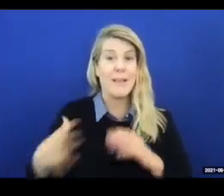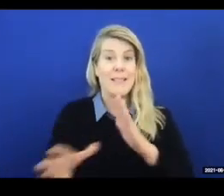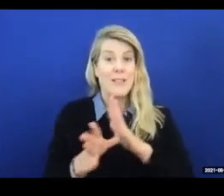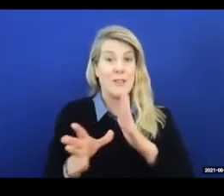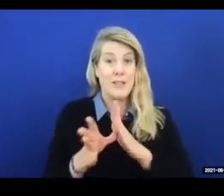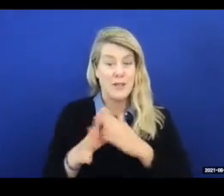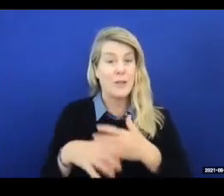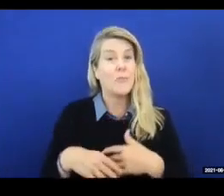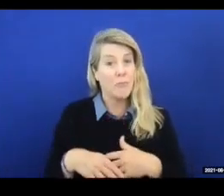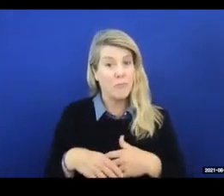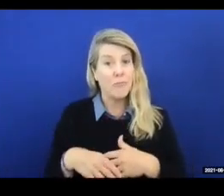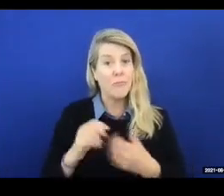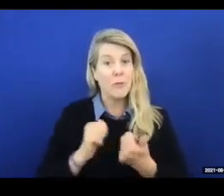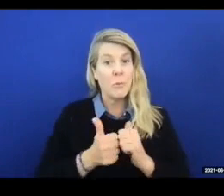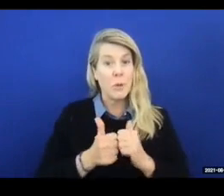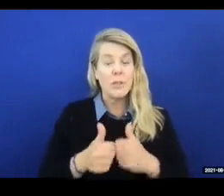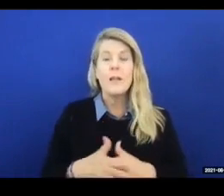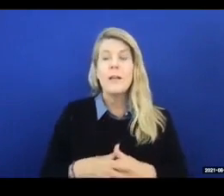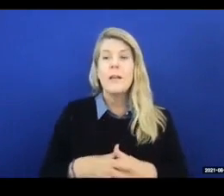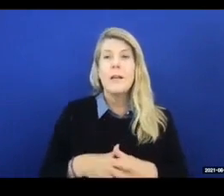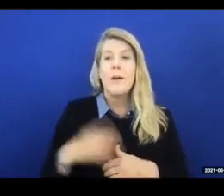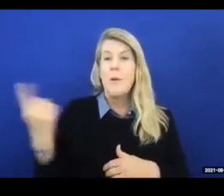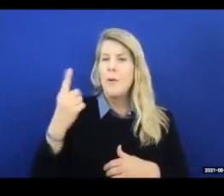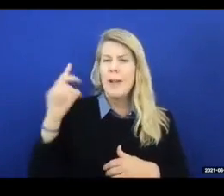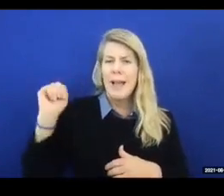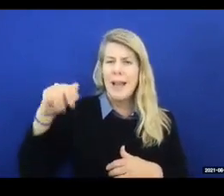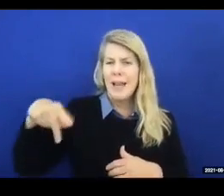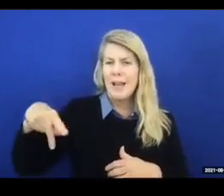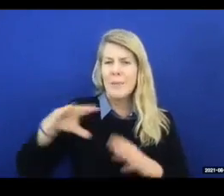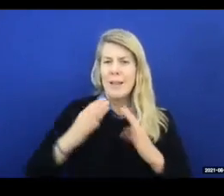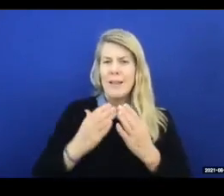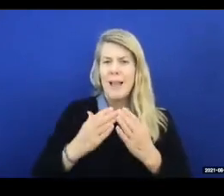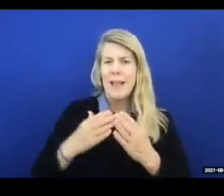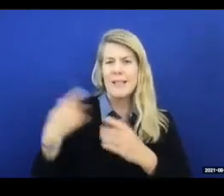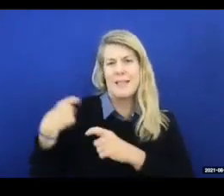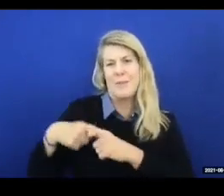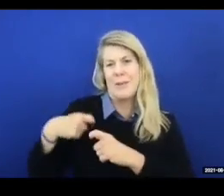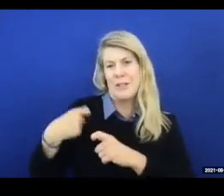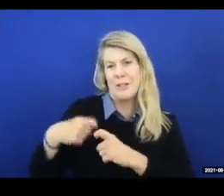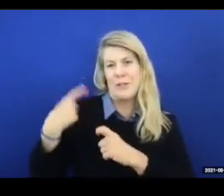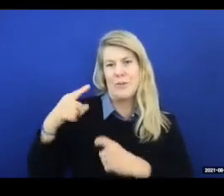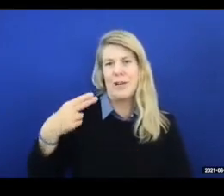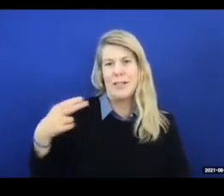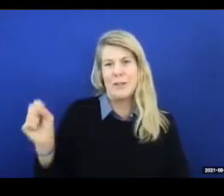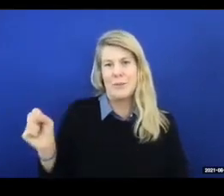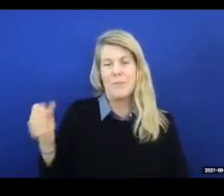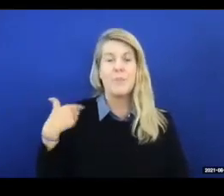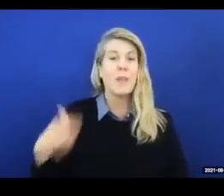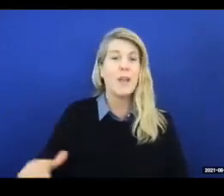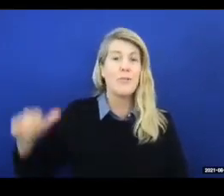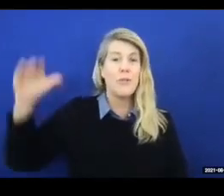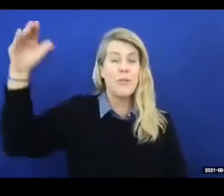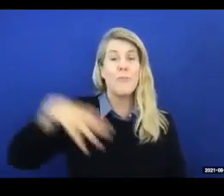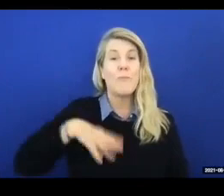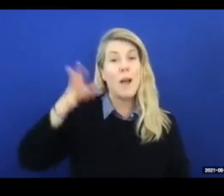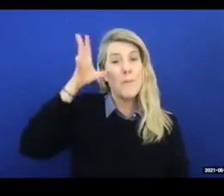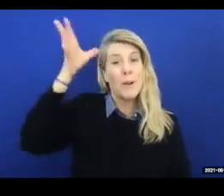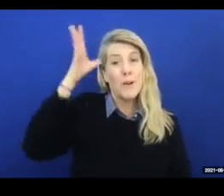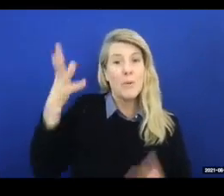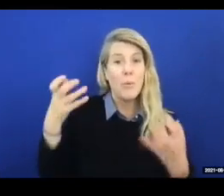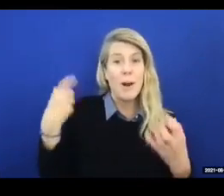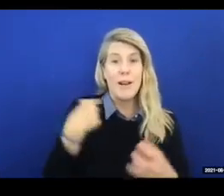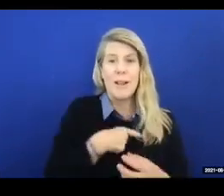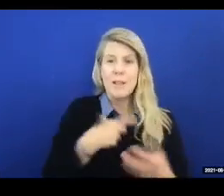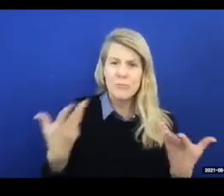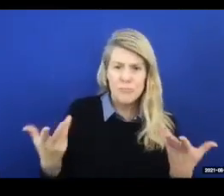year. My only advanced placement class in high school was Spanish. Growing up, my parents wanted us to be one of the